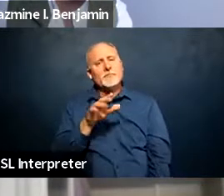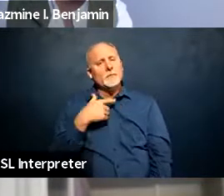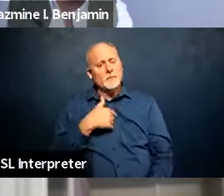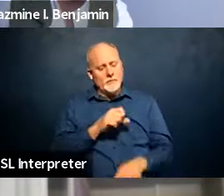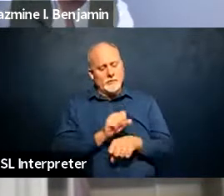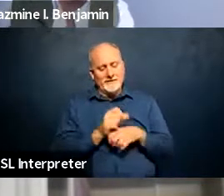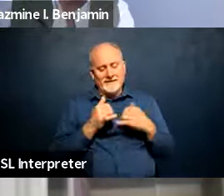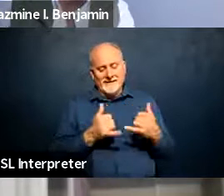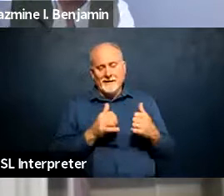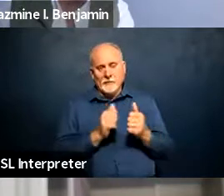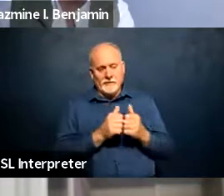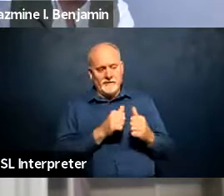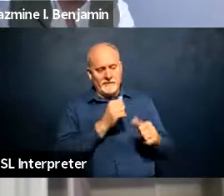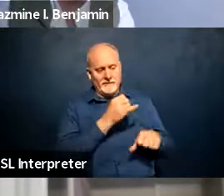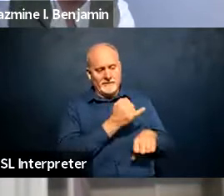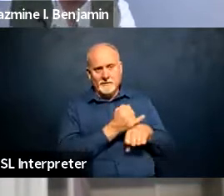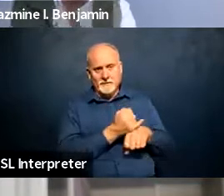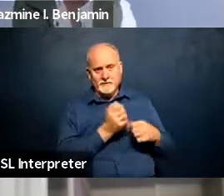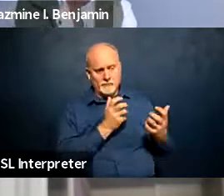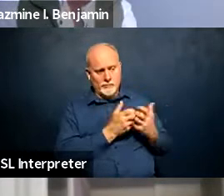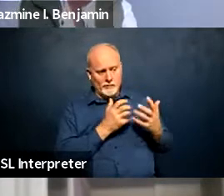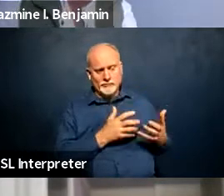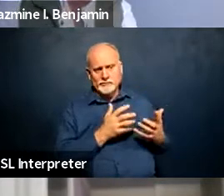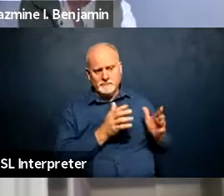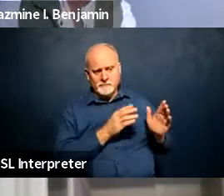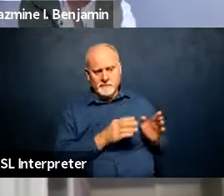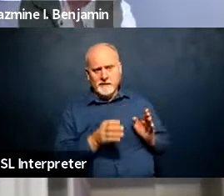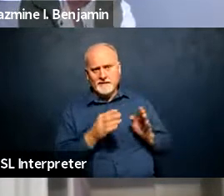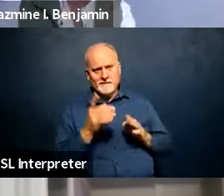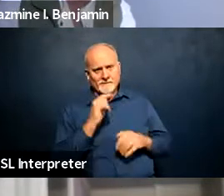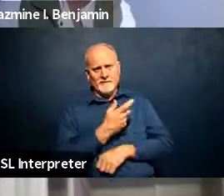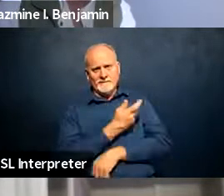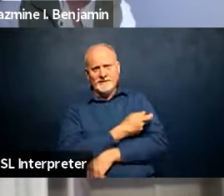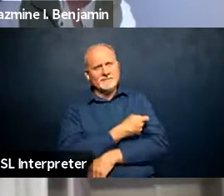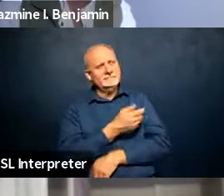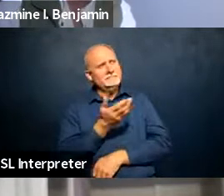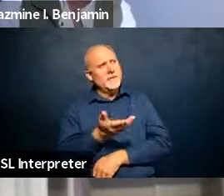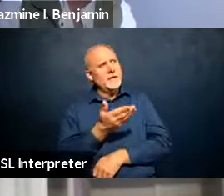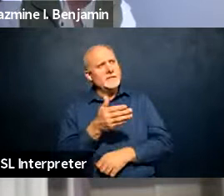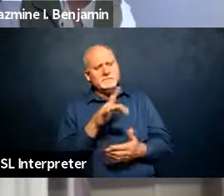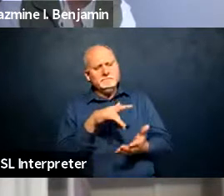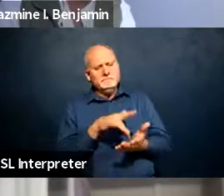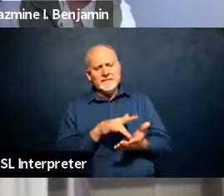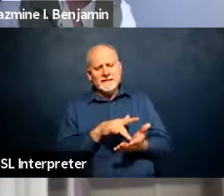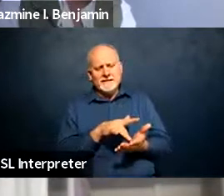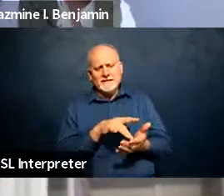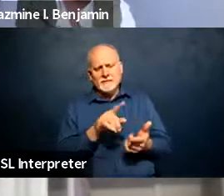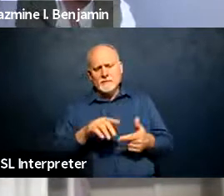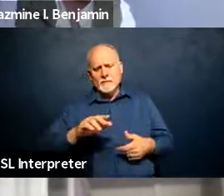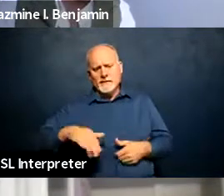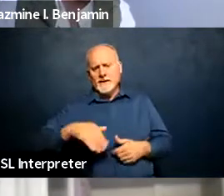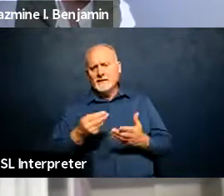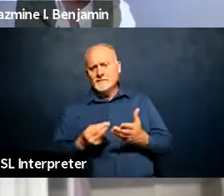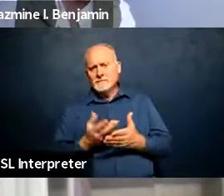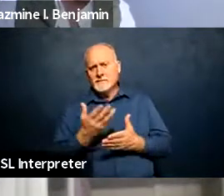with campus partners and leadership planning for vaccination probably mid to late spring, depending on the